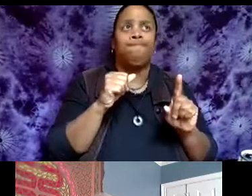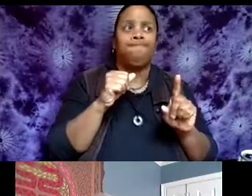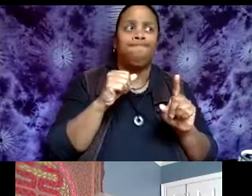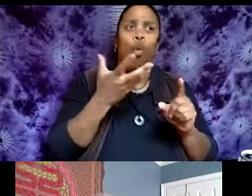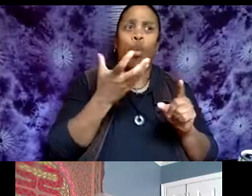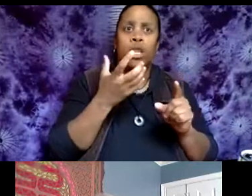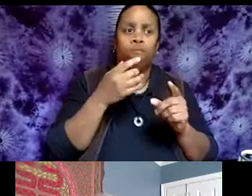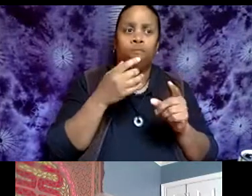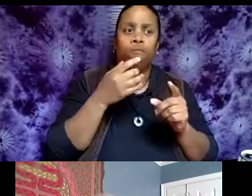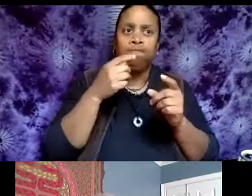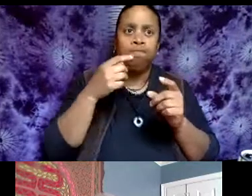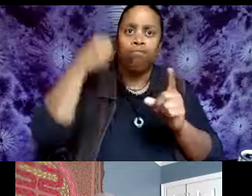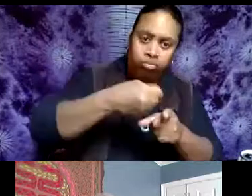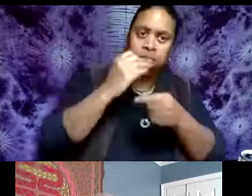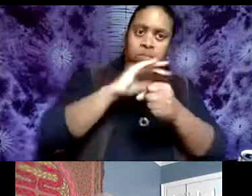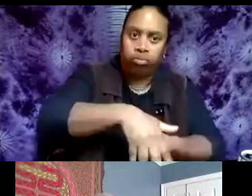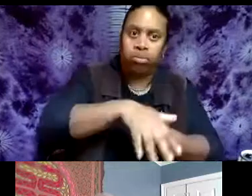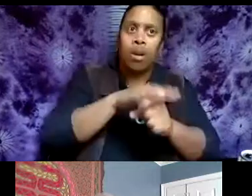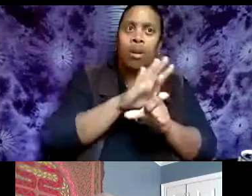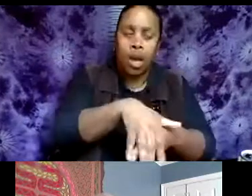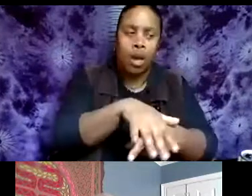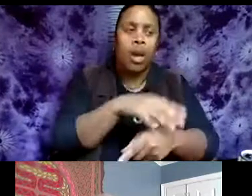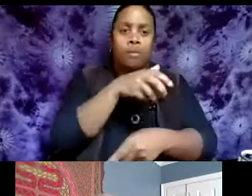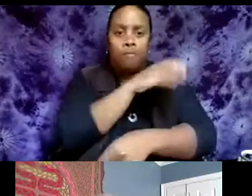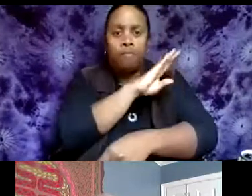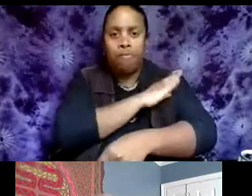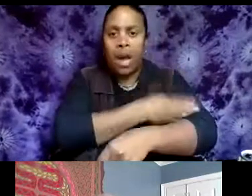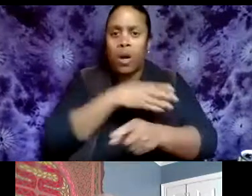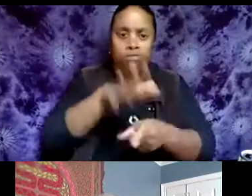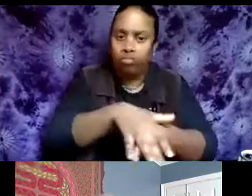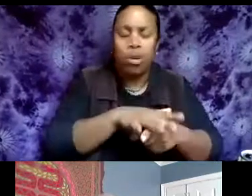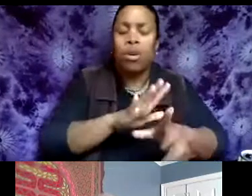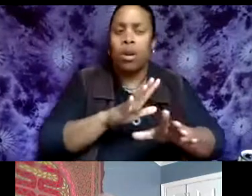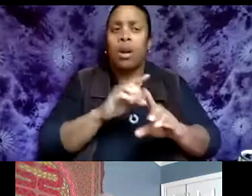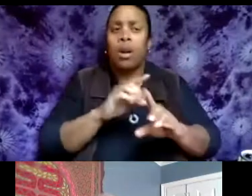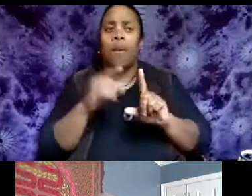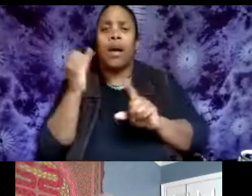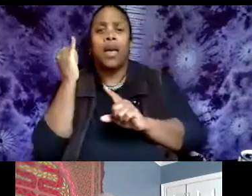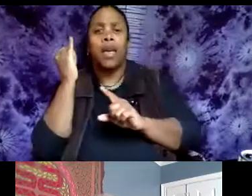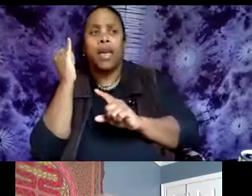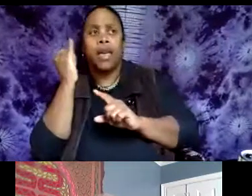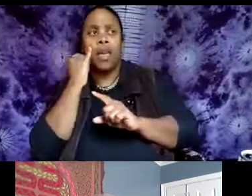once you get into those relationships where you might realize that the person is there to win, and that's all